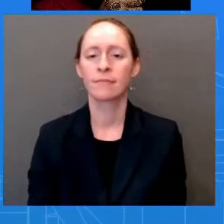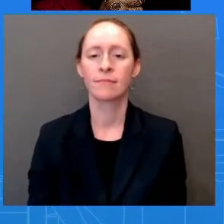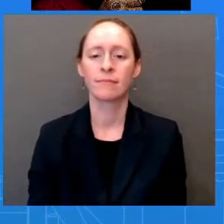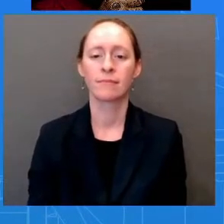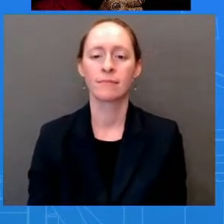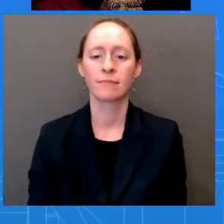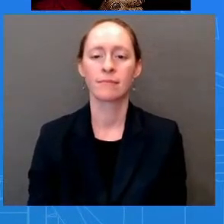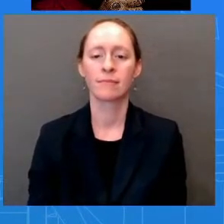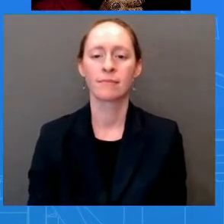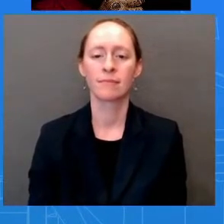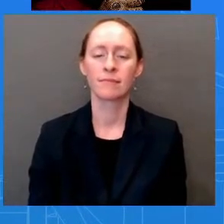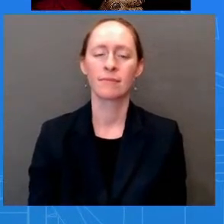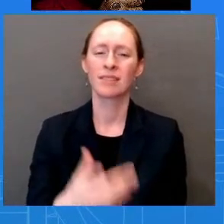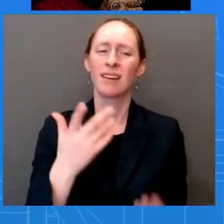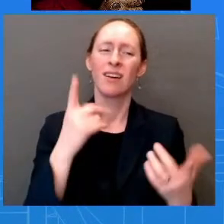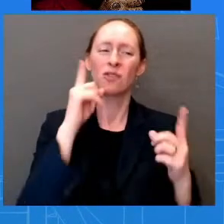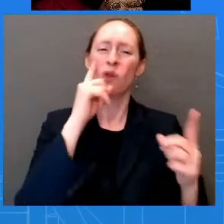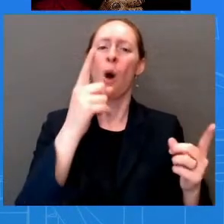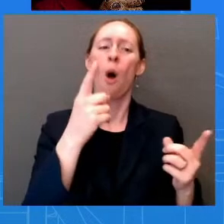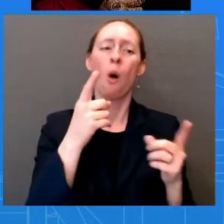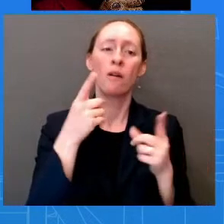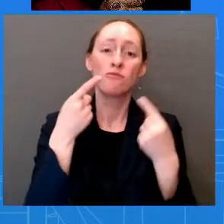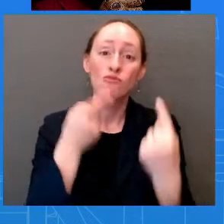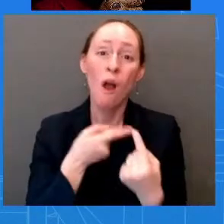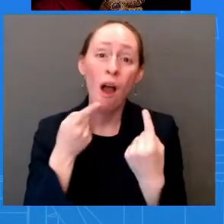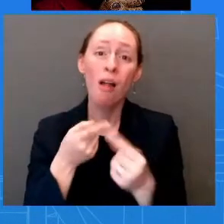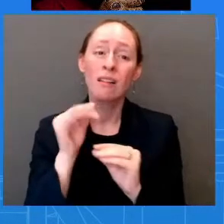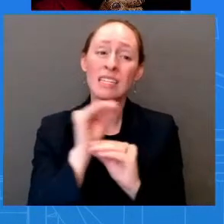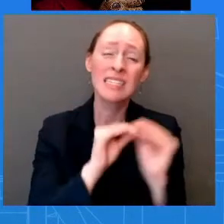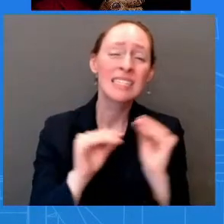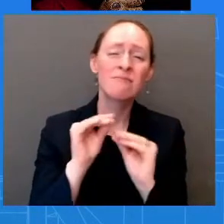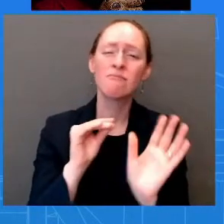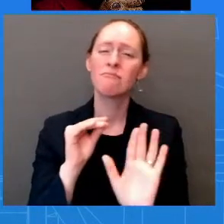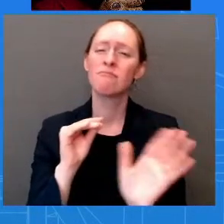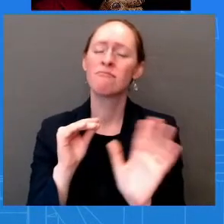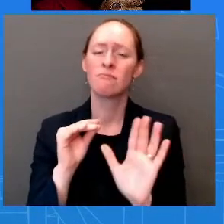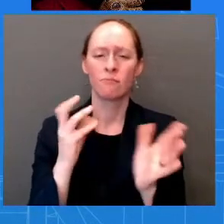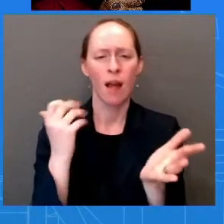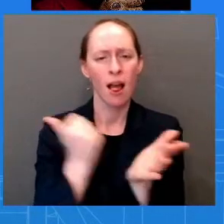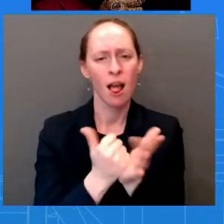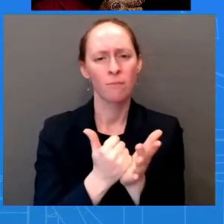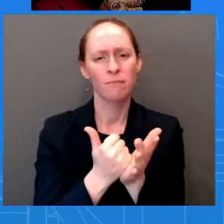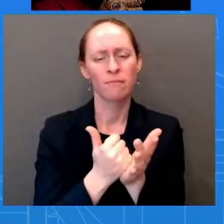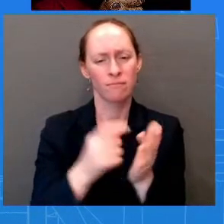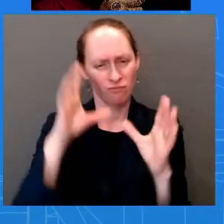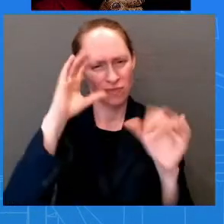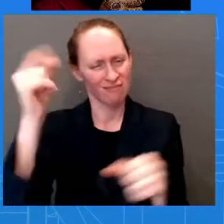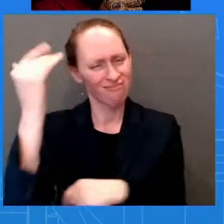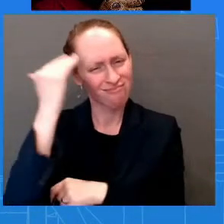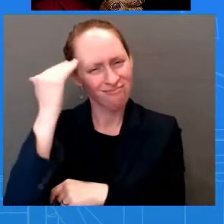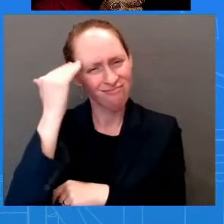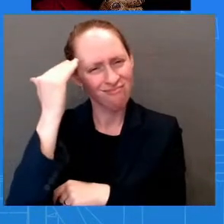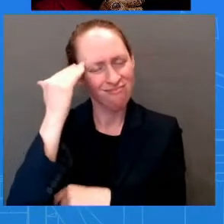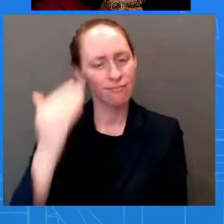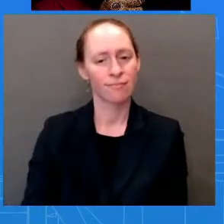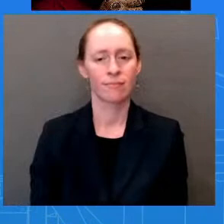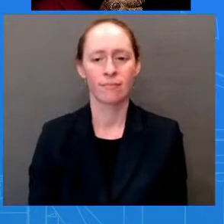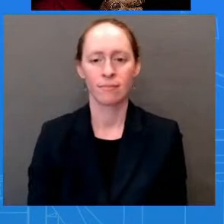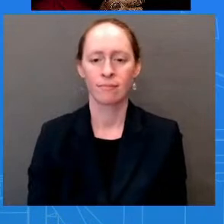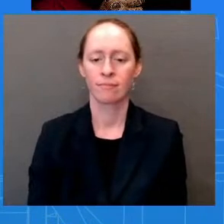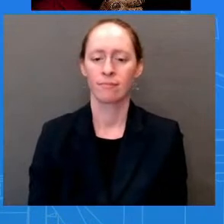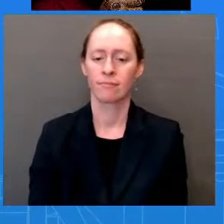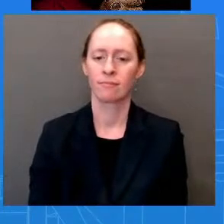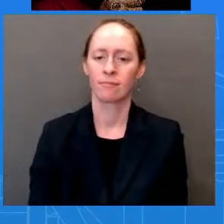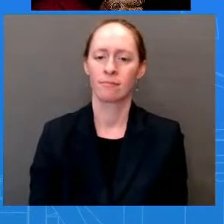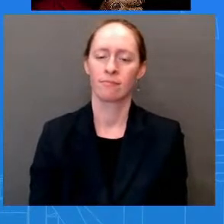continue to fight. The president All that damn breathing room. Fight here. He knows he wants to fight for the American people, and so we're going to